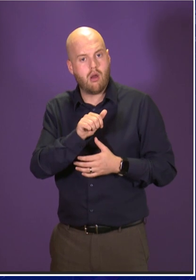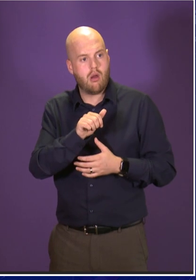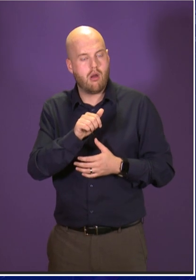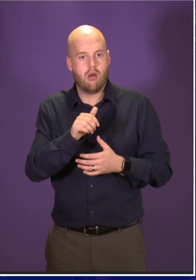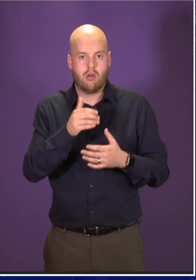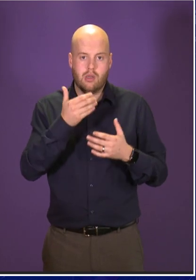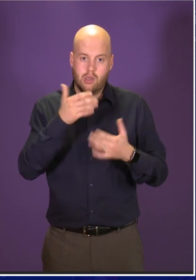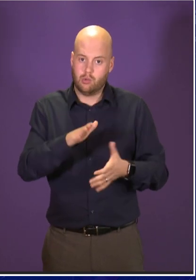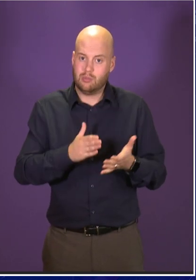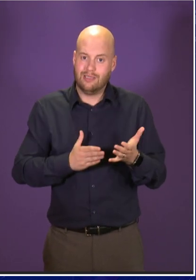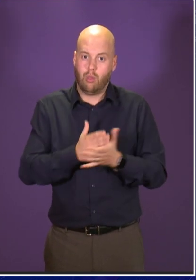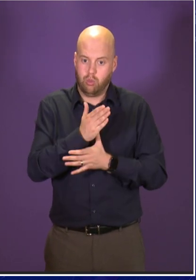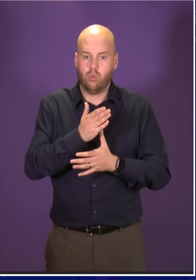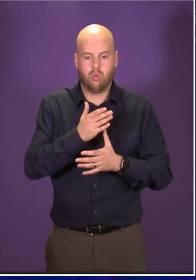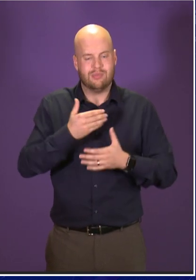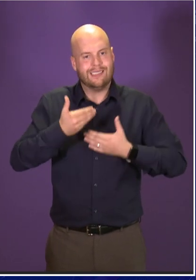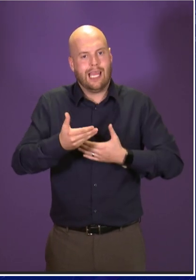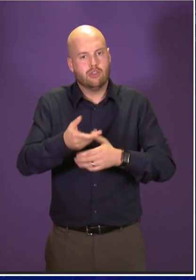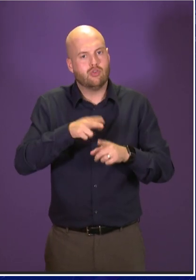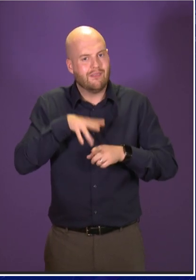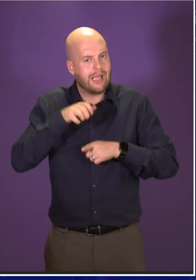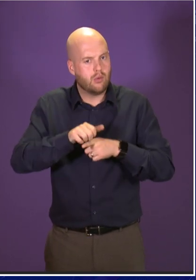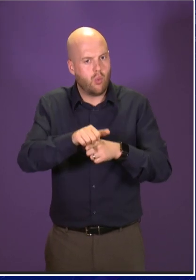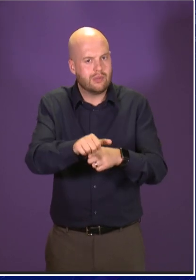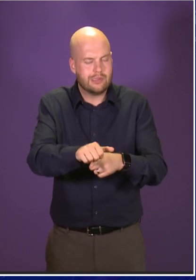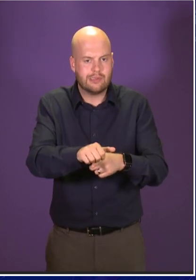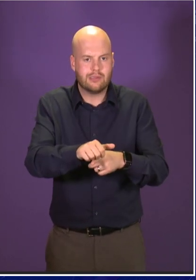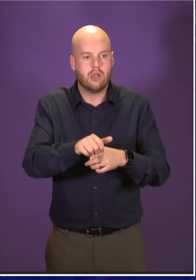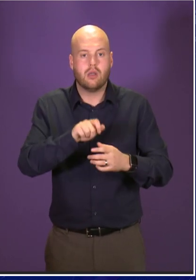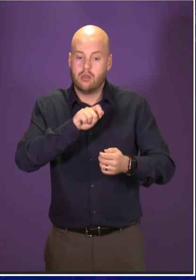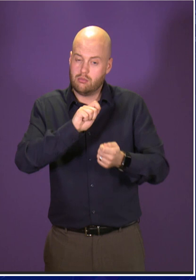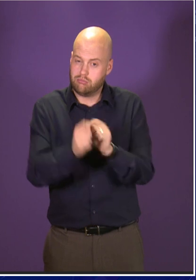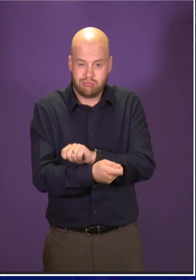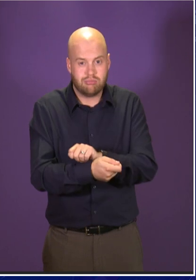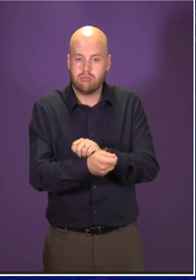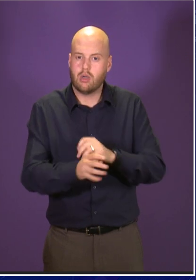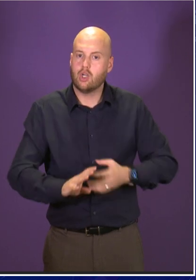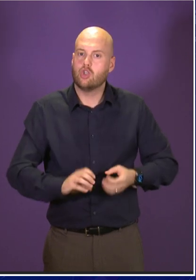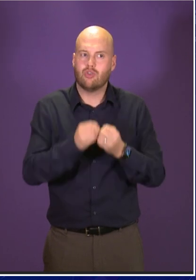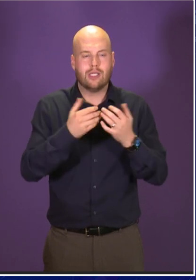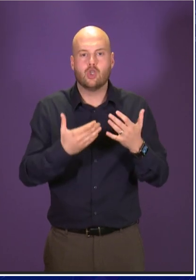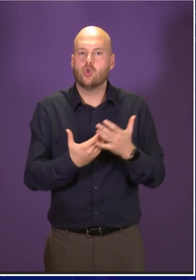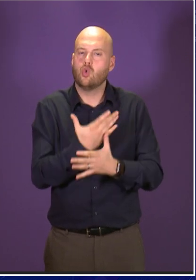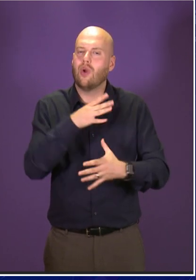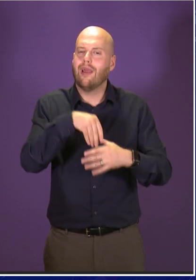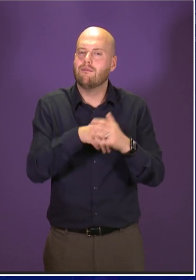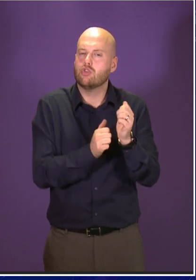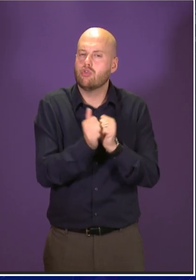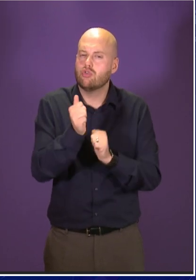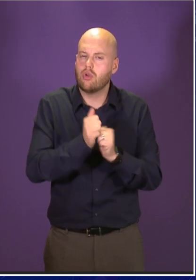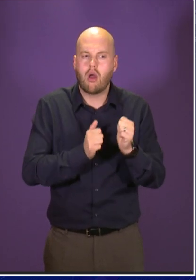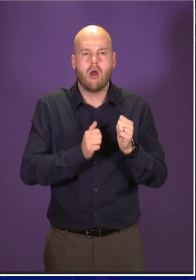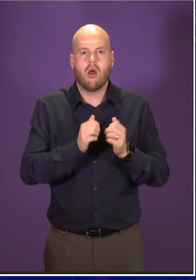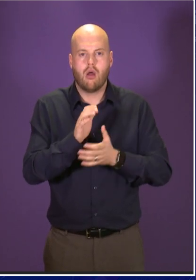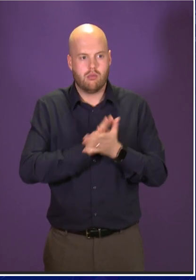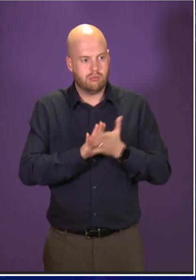and strategic redefinition, reorganization, creating and rehabilitating infrastructures so that